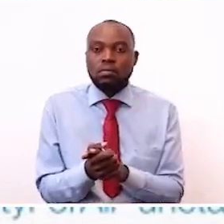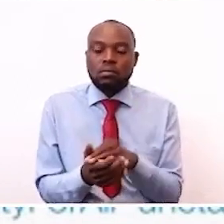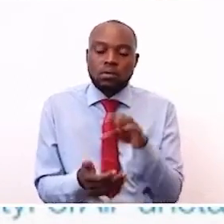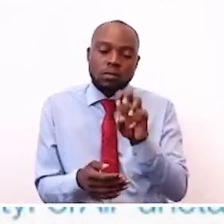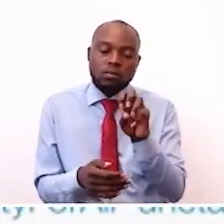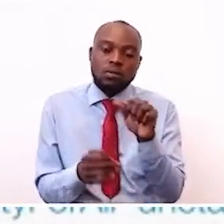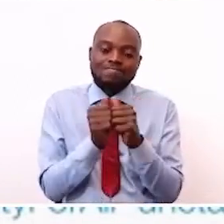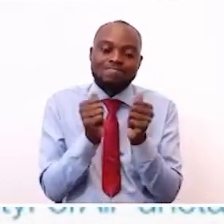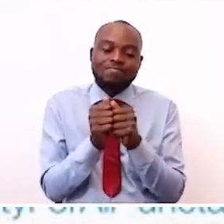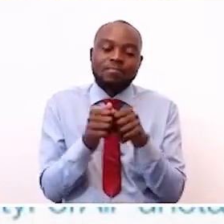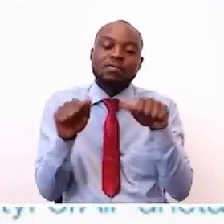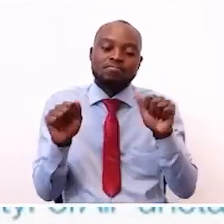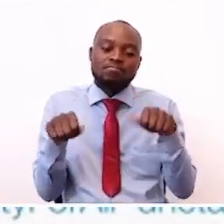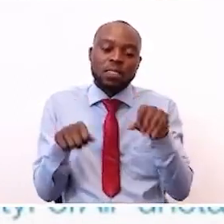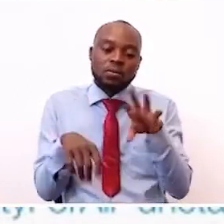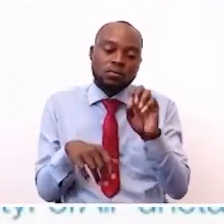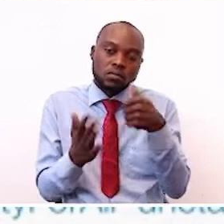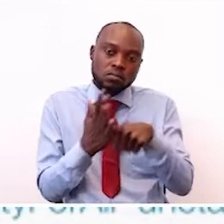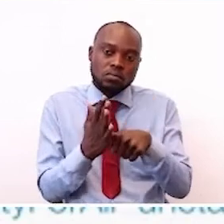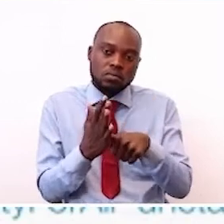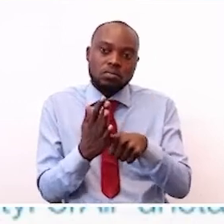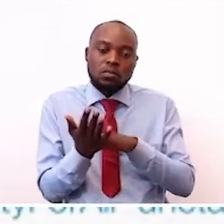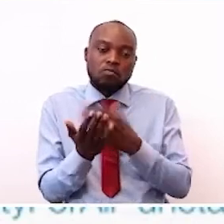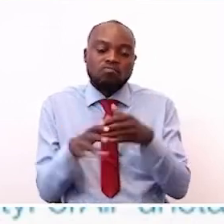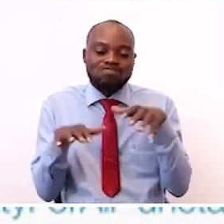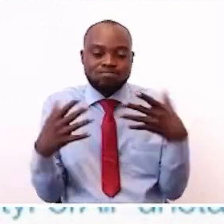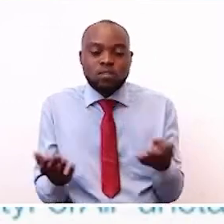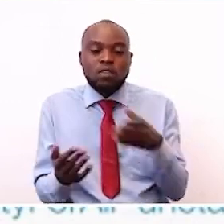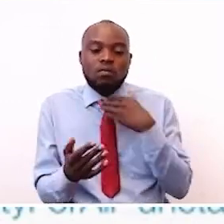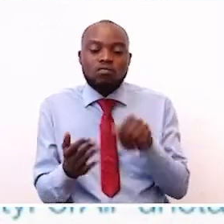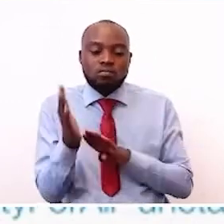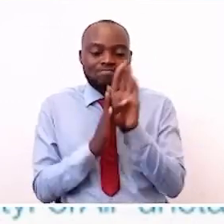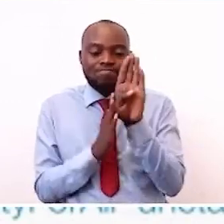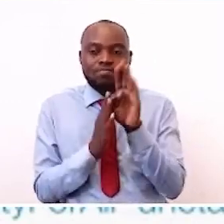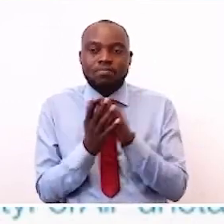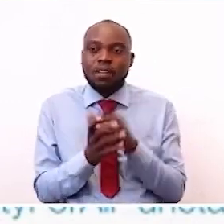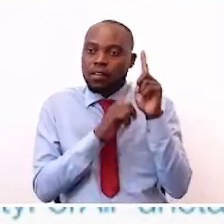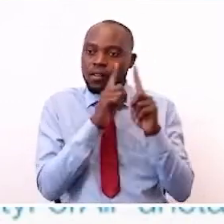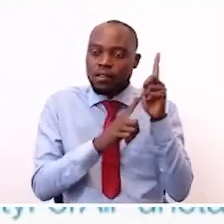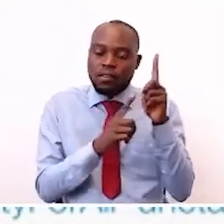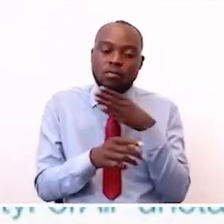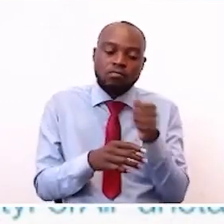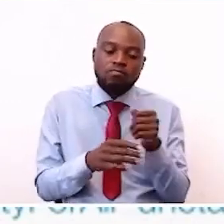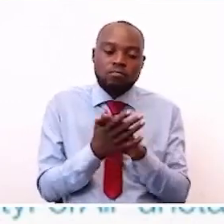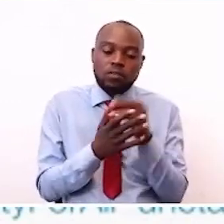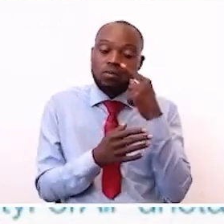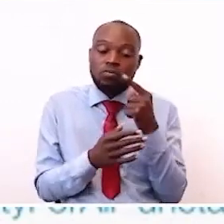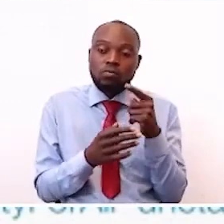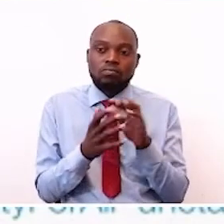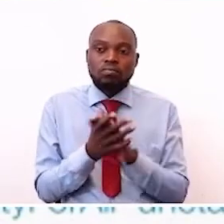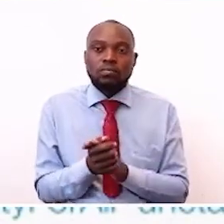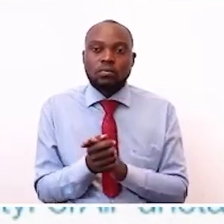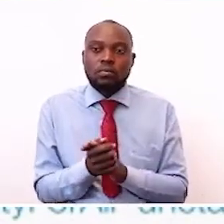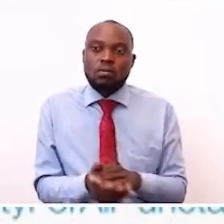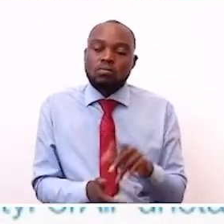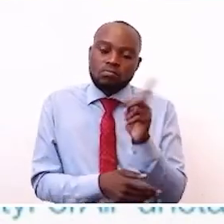Of course you're going to get more debt. Why? Because you have to develop. And so I think we need to start really opening up not